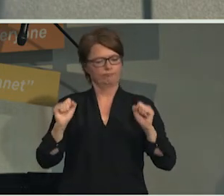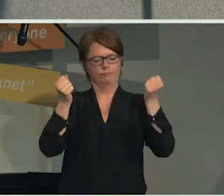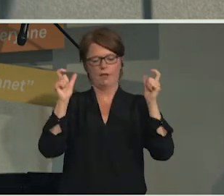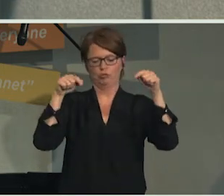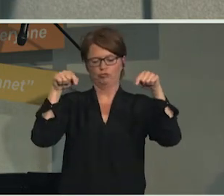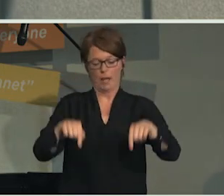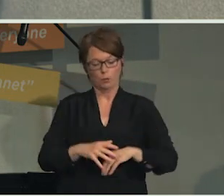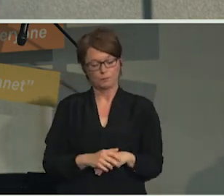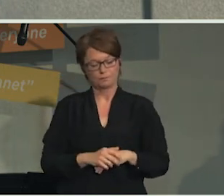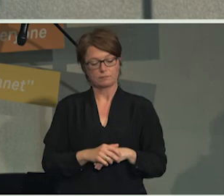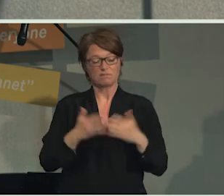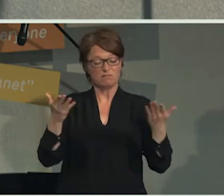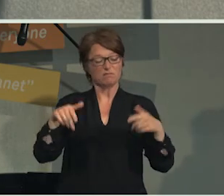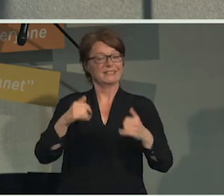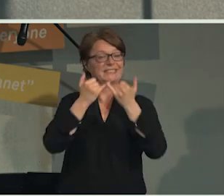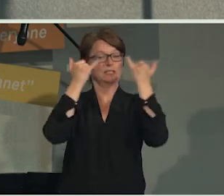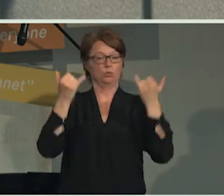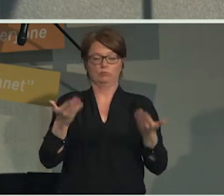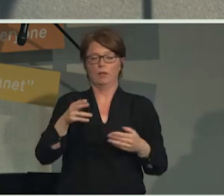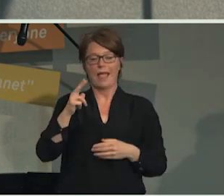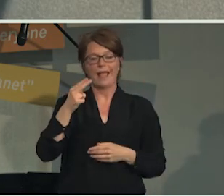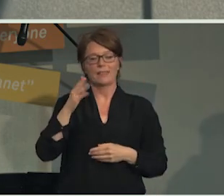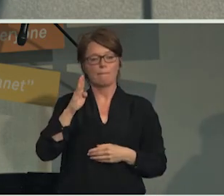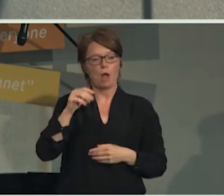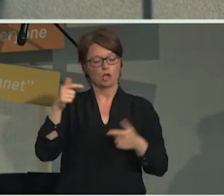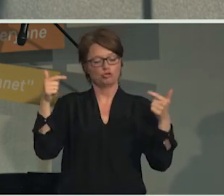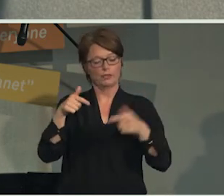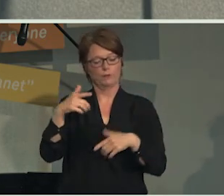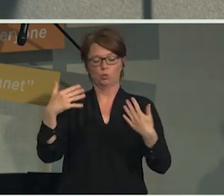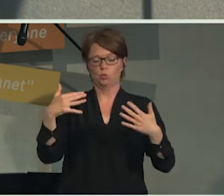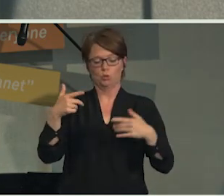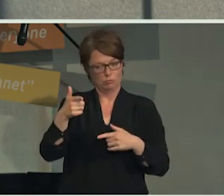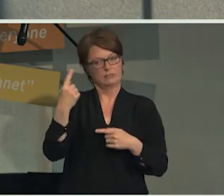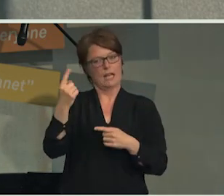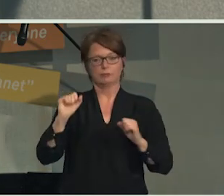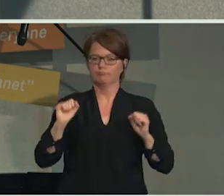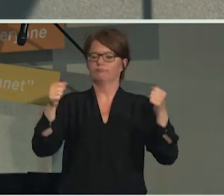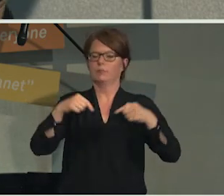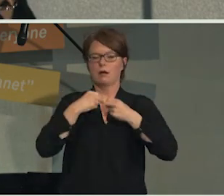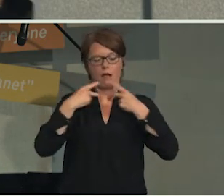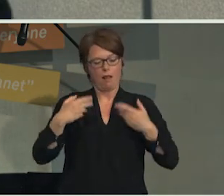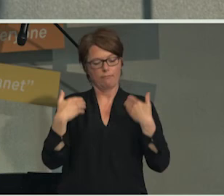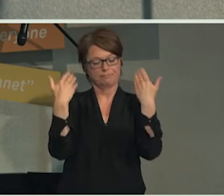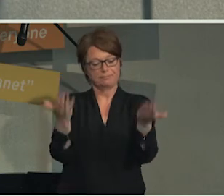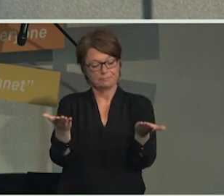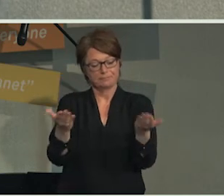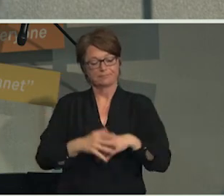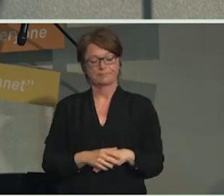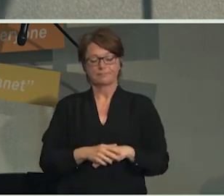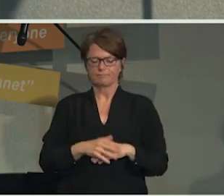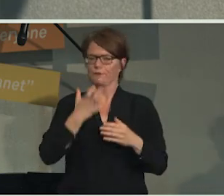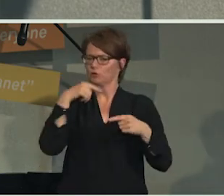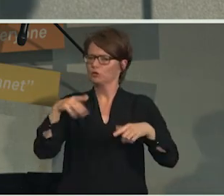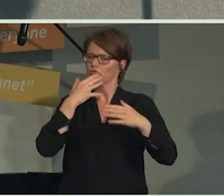And let's hope that, that there will be many more of such galas to come. And I want to say, like, when I enter this room